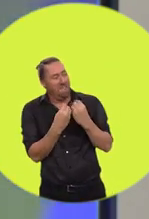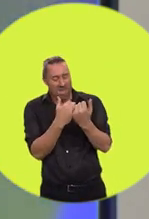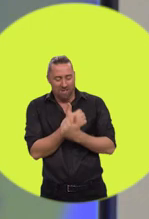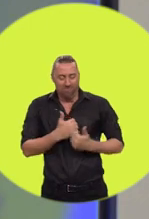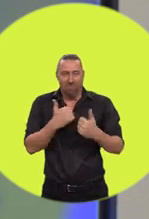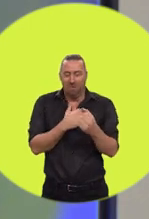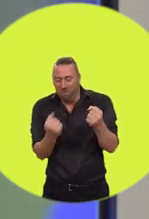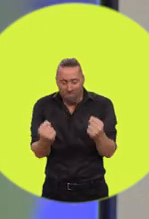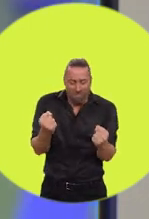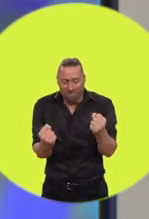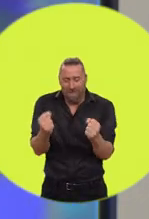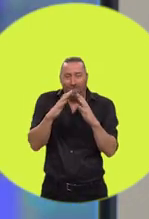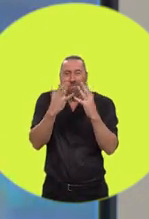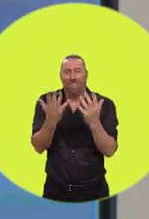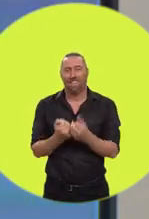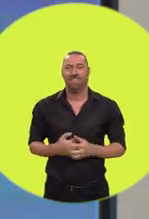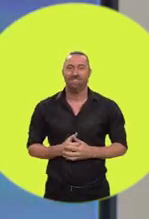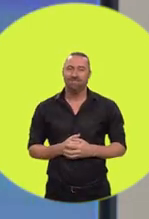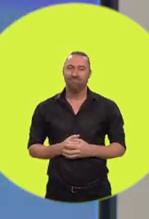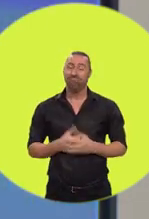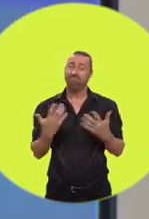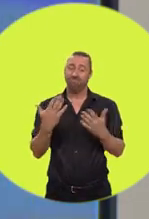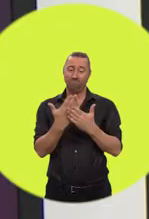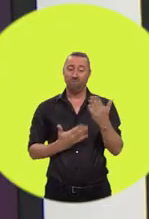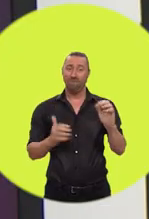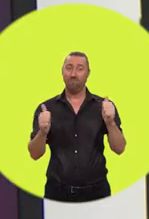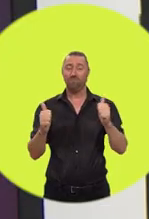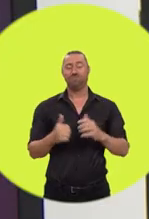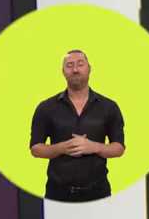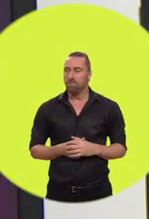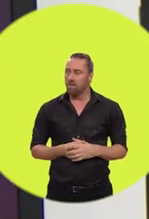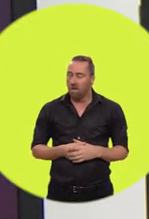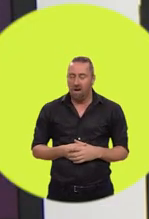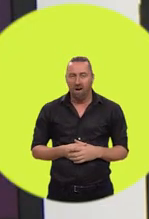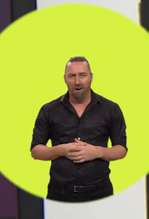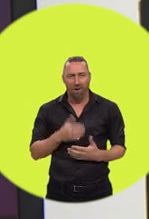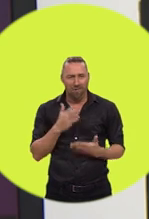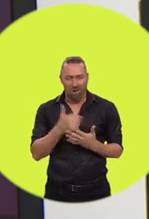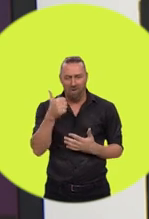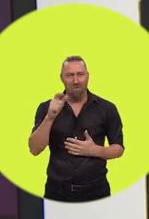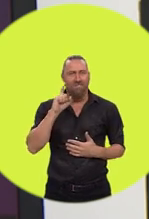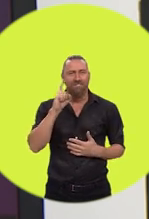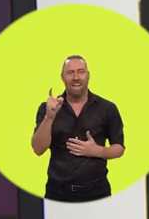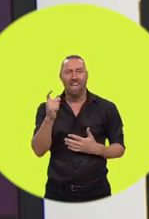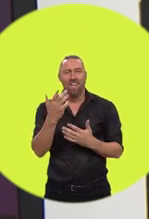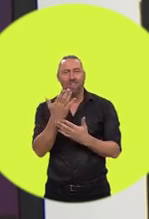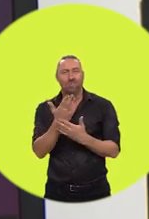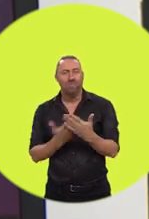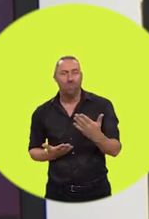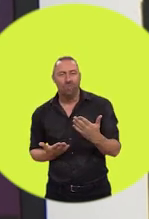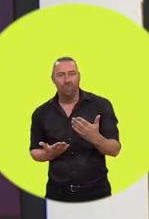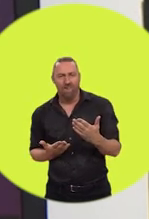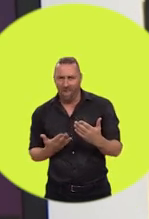ride. And that's the end of the story. What a fun story. There were lots